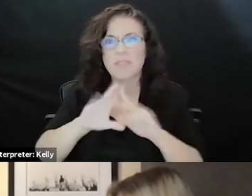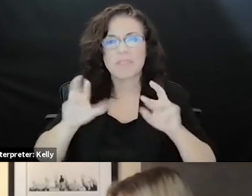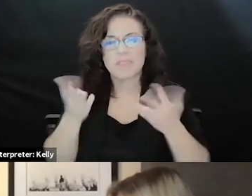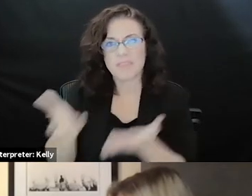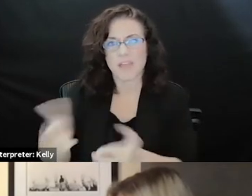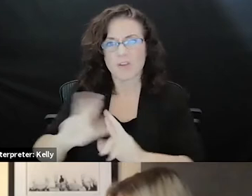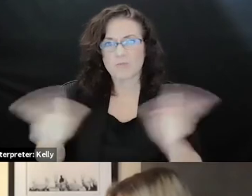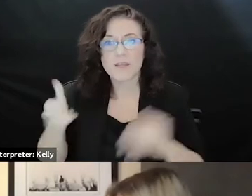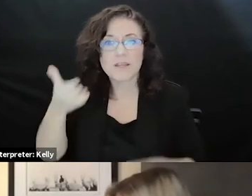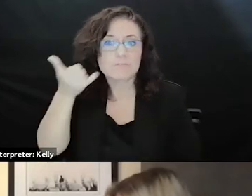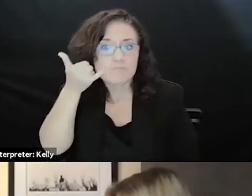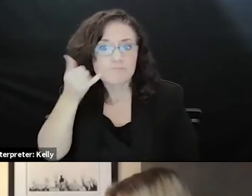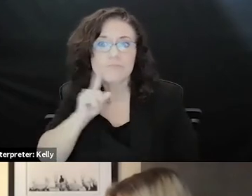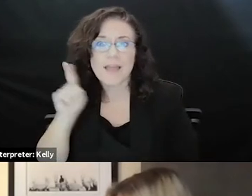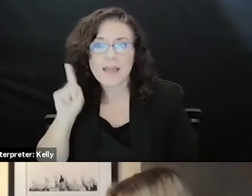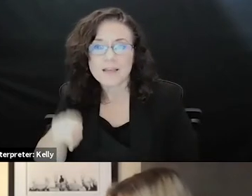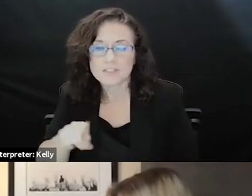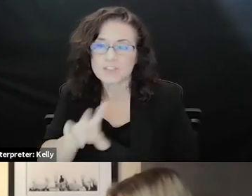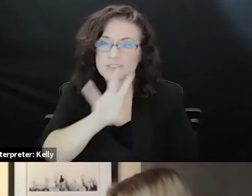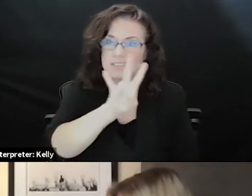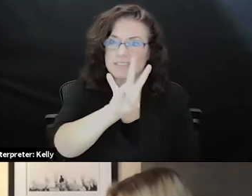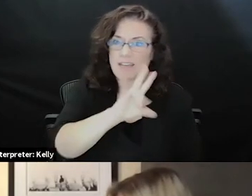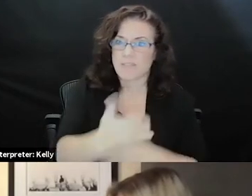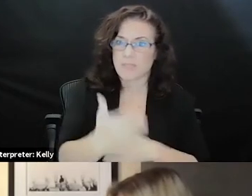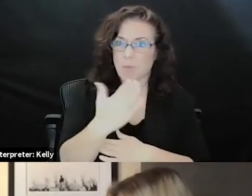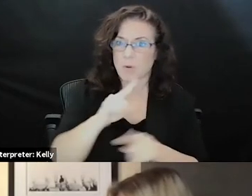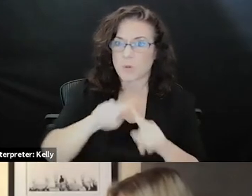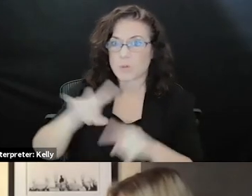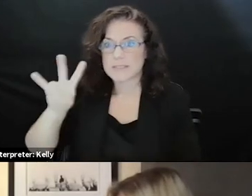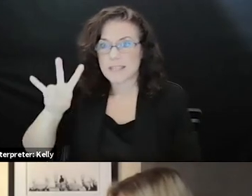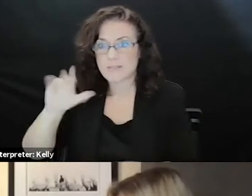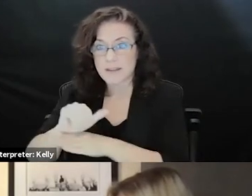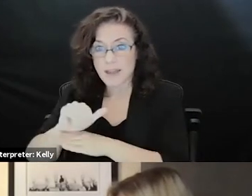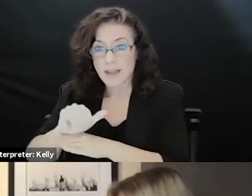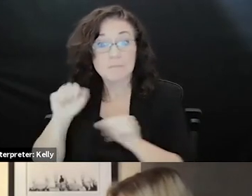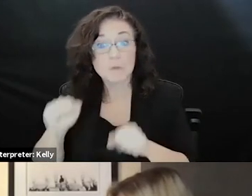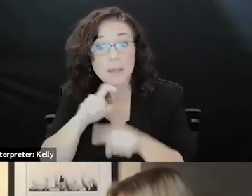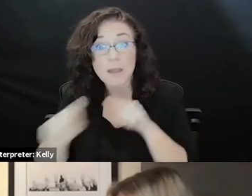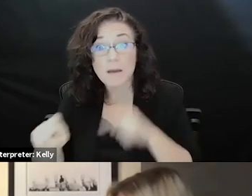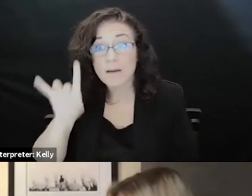easily be reached by a direct number of 805